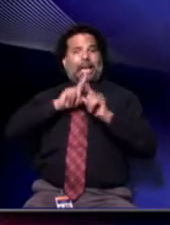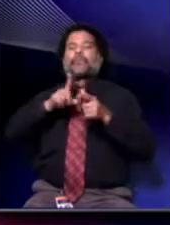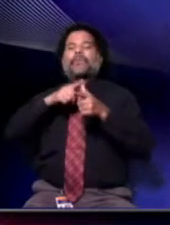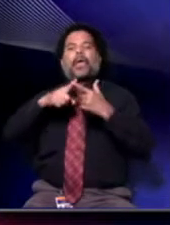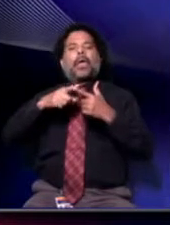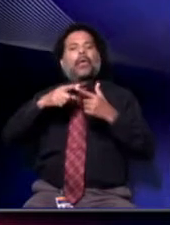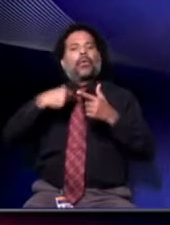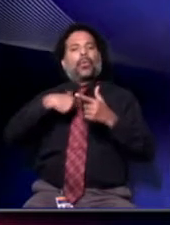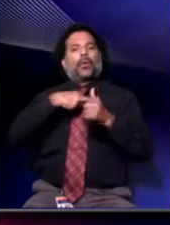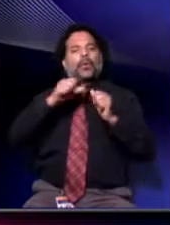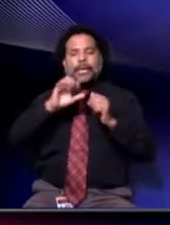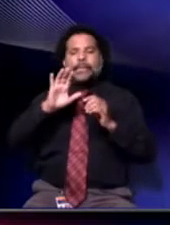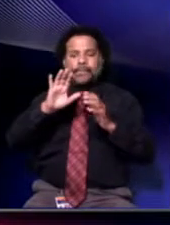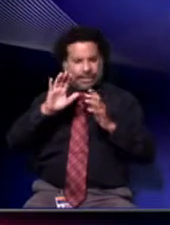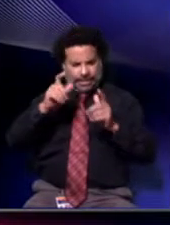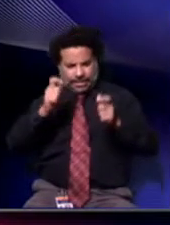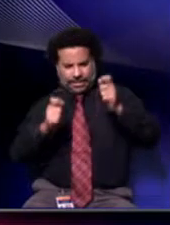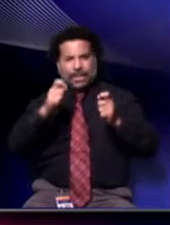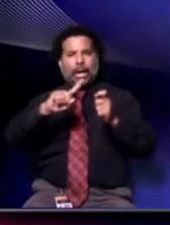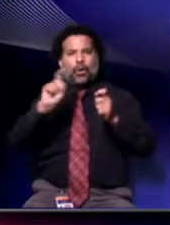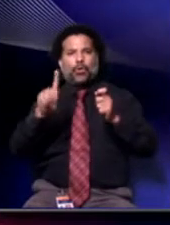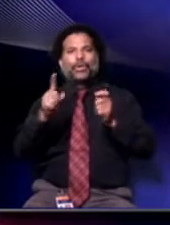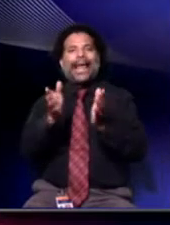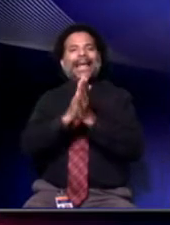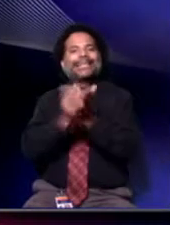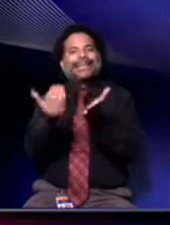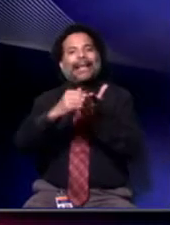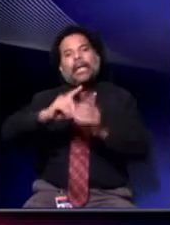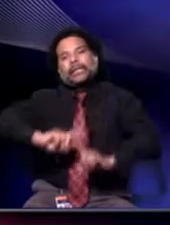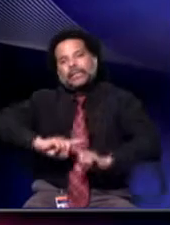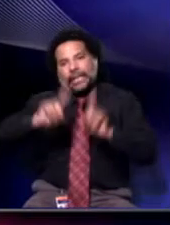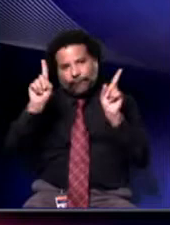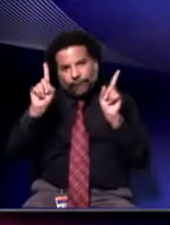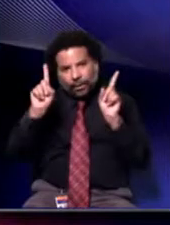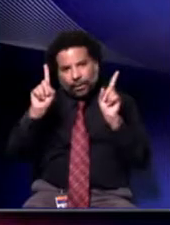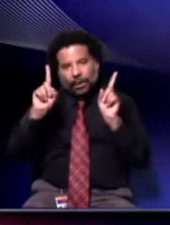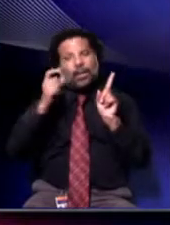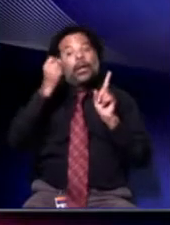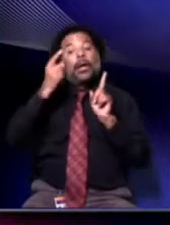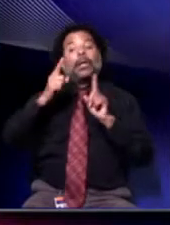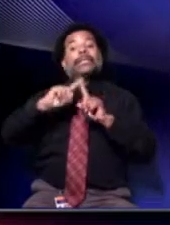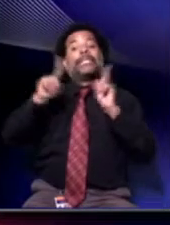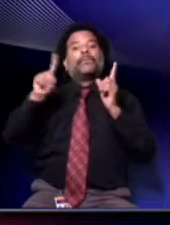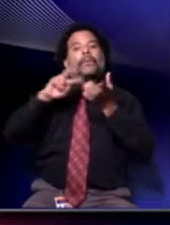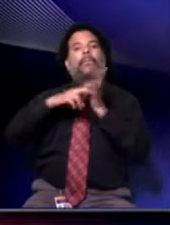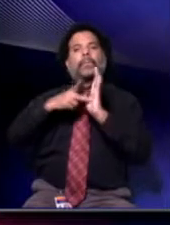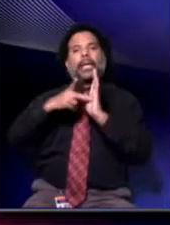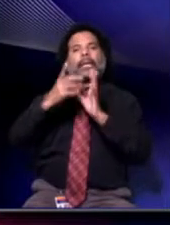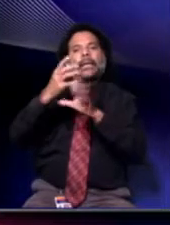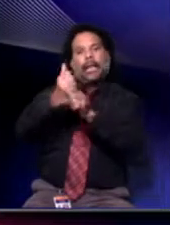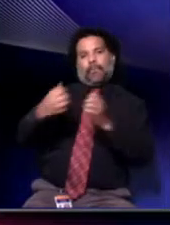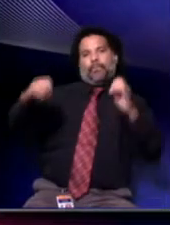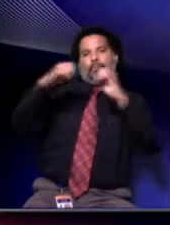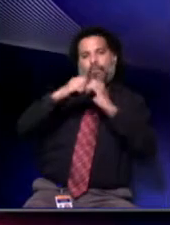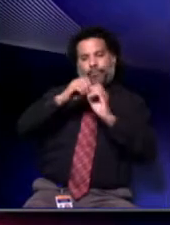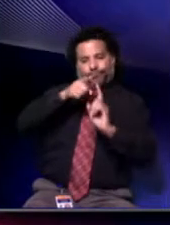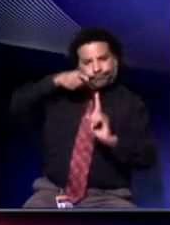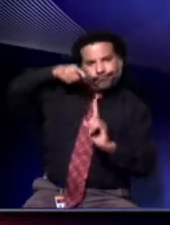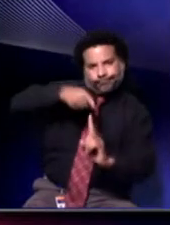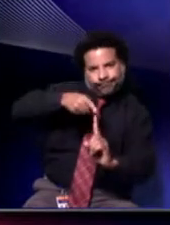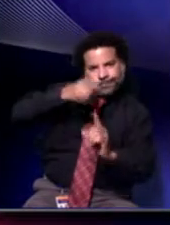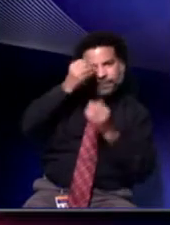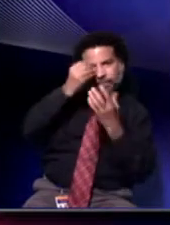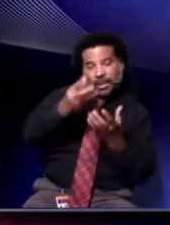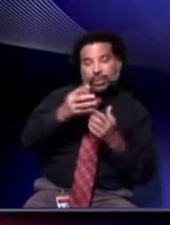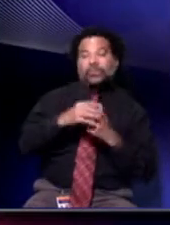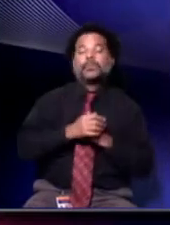more specifically again, so that he knows exactly what it is, we know exactly what we're looking for, or at the very